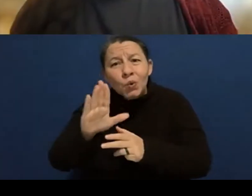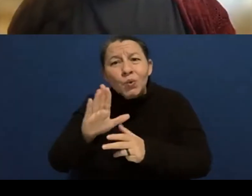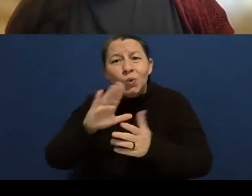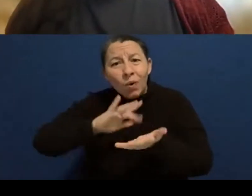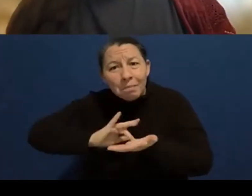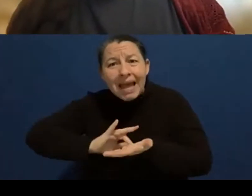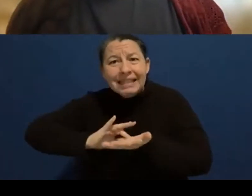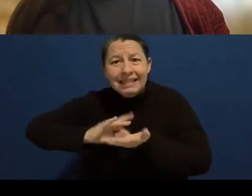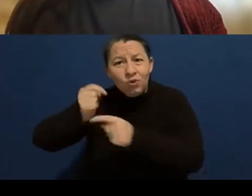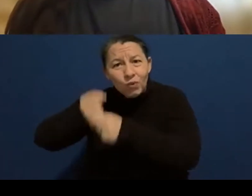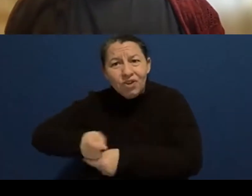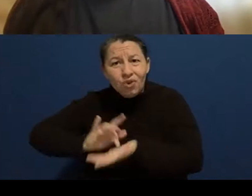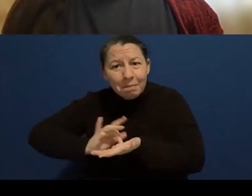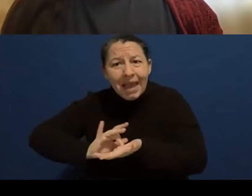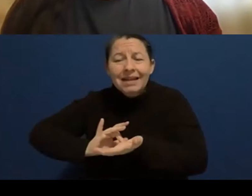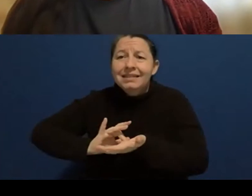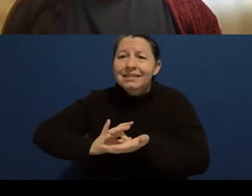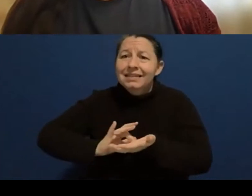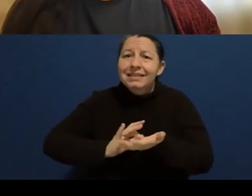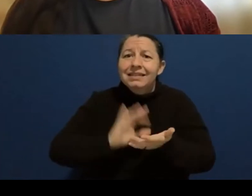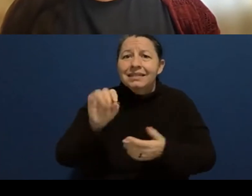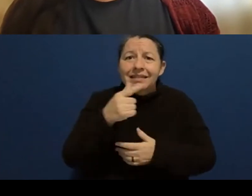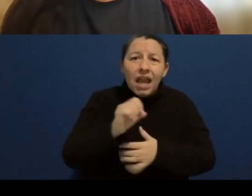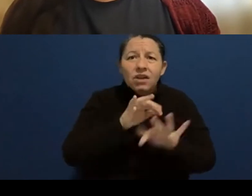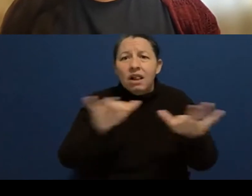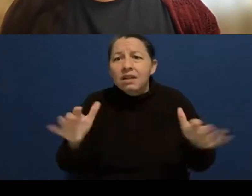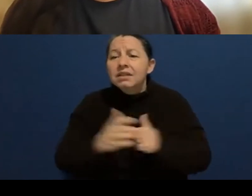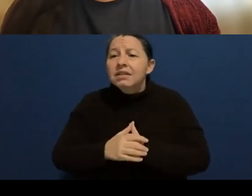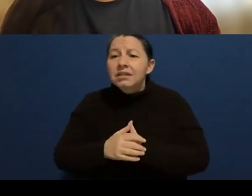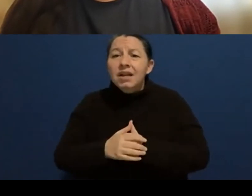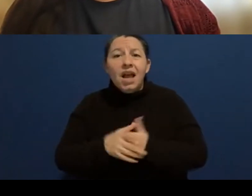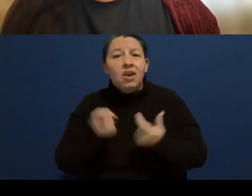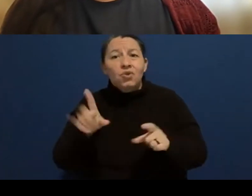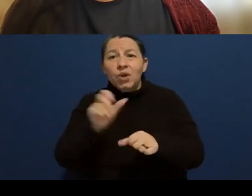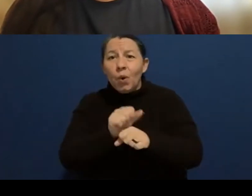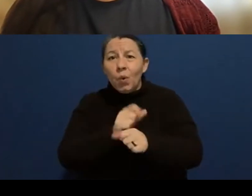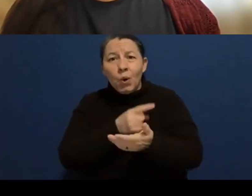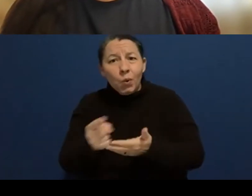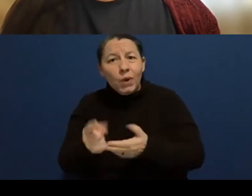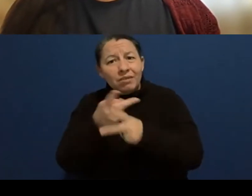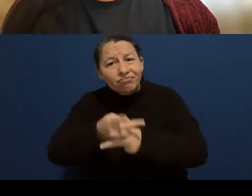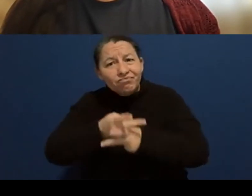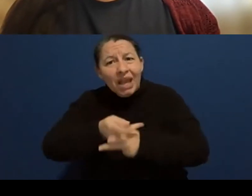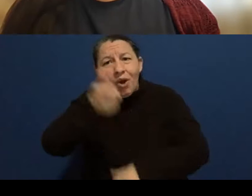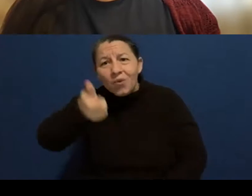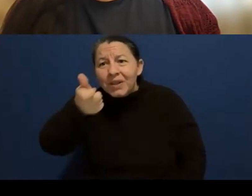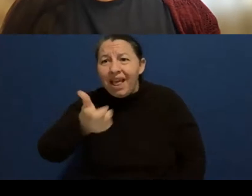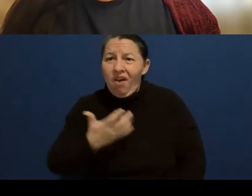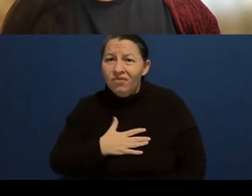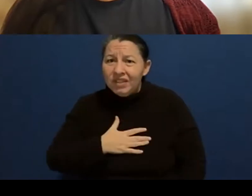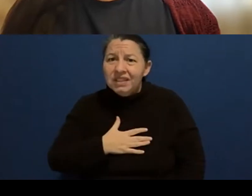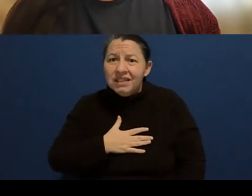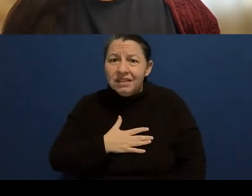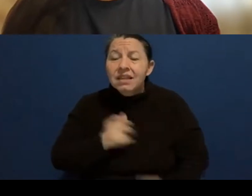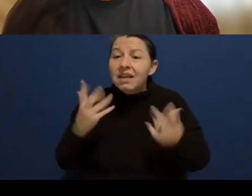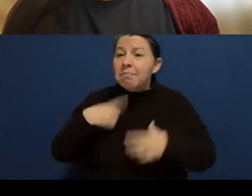your work week. Also remembering sometimes a lot of us, um, don't